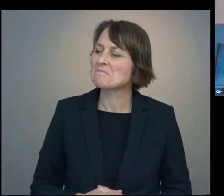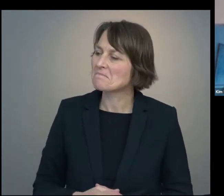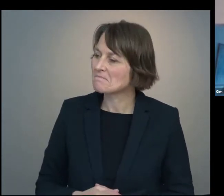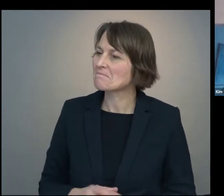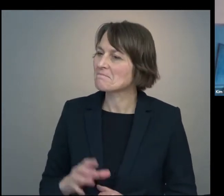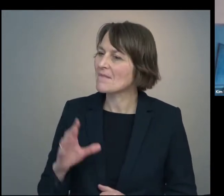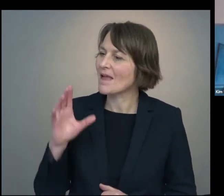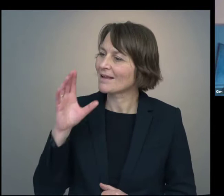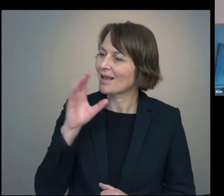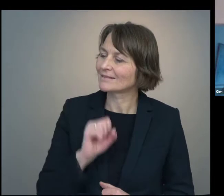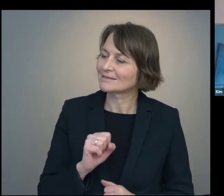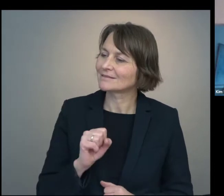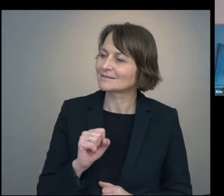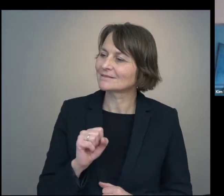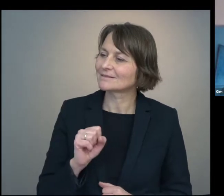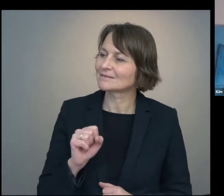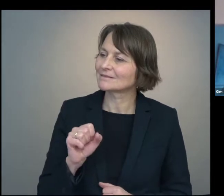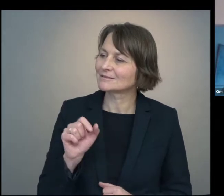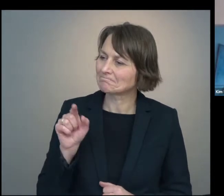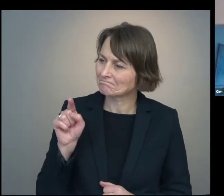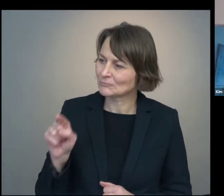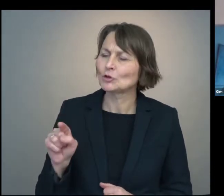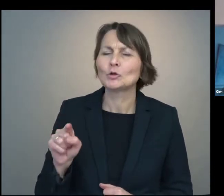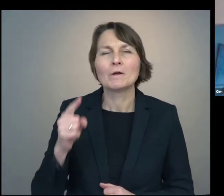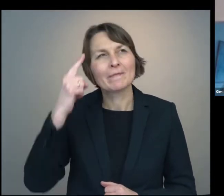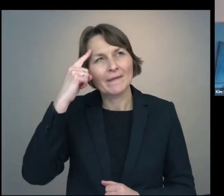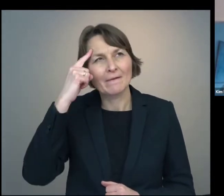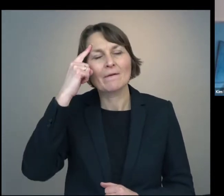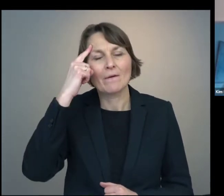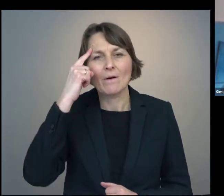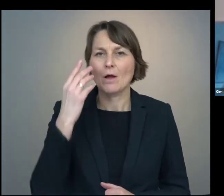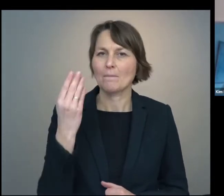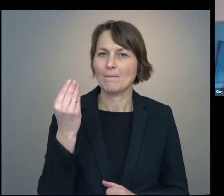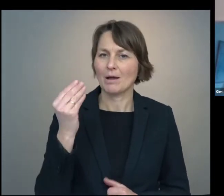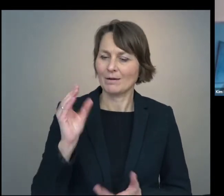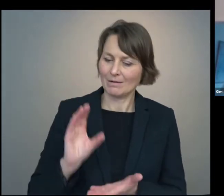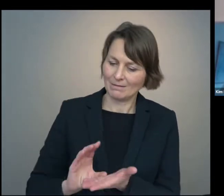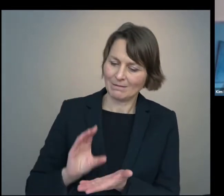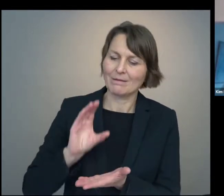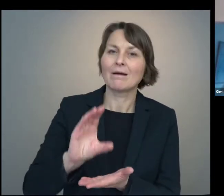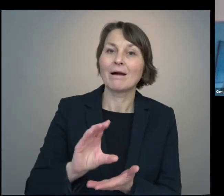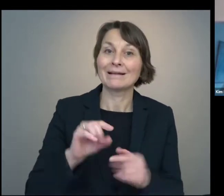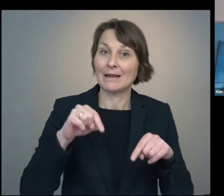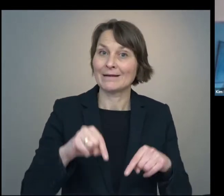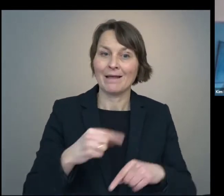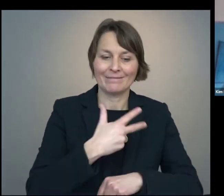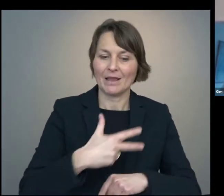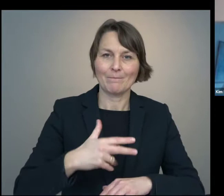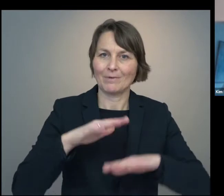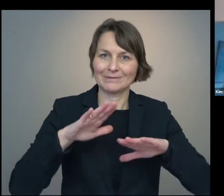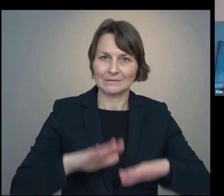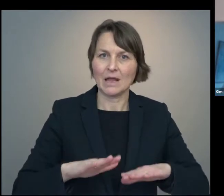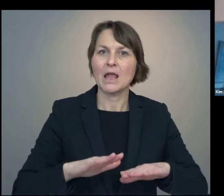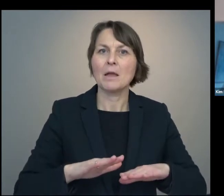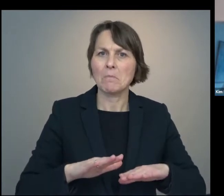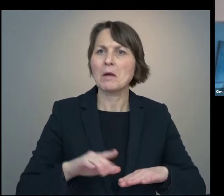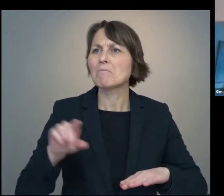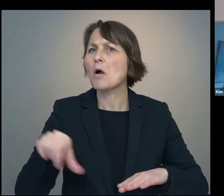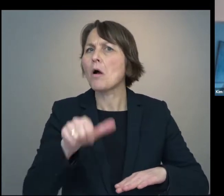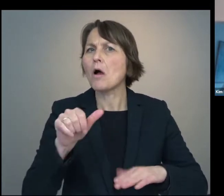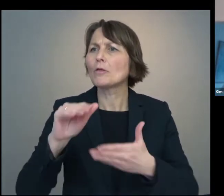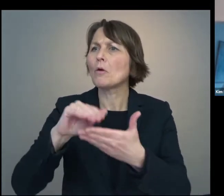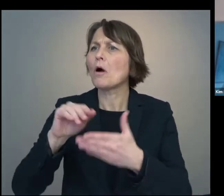I guess that is why you've invested in offices outside of Denmark. I